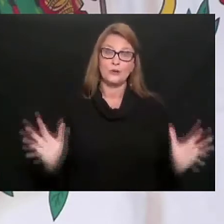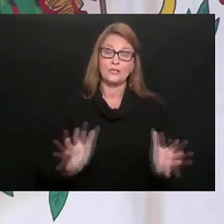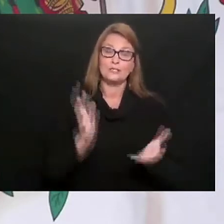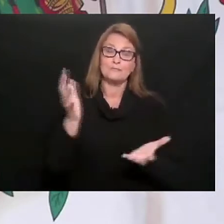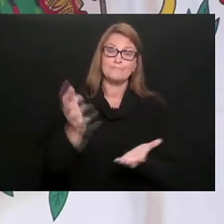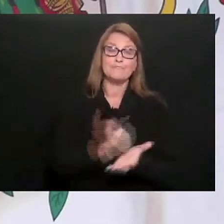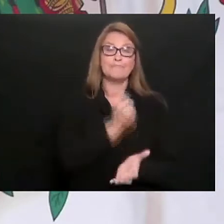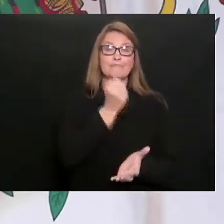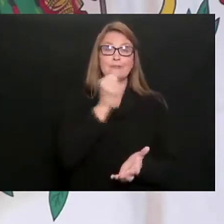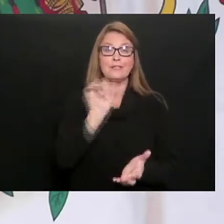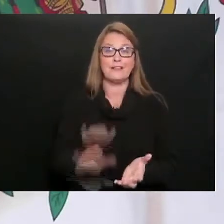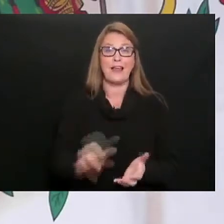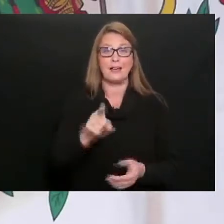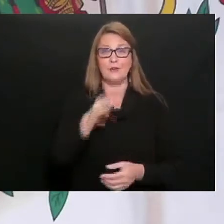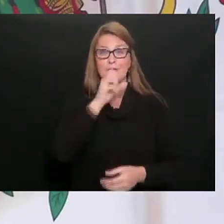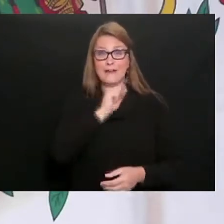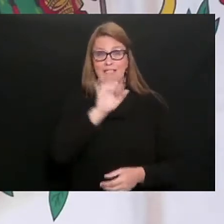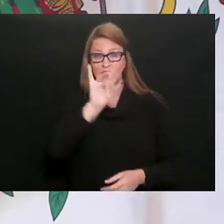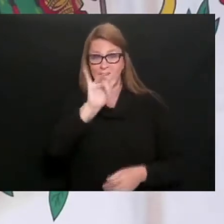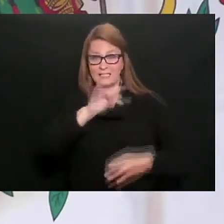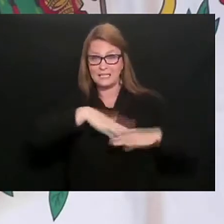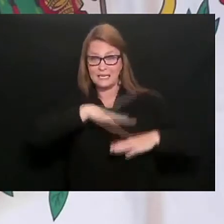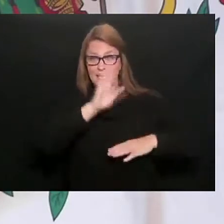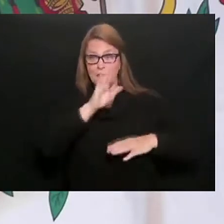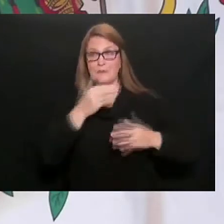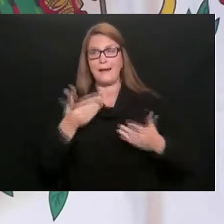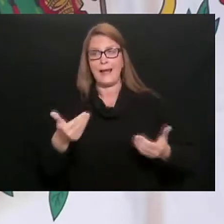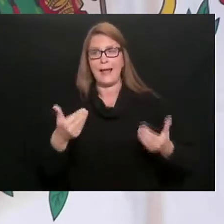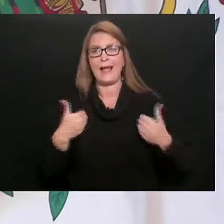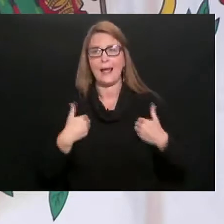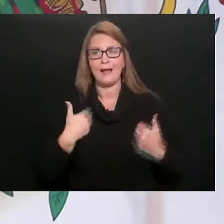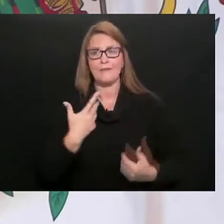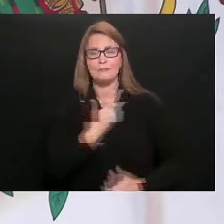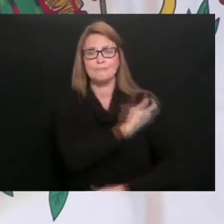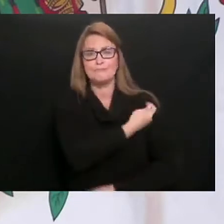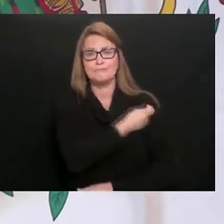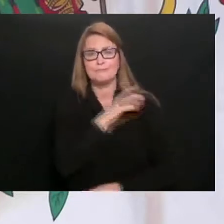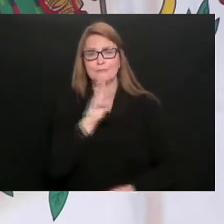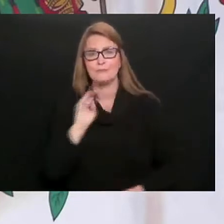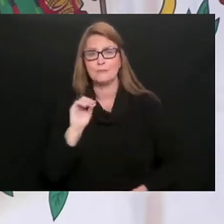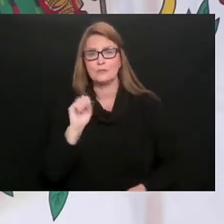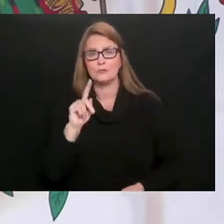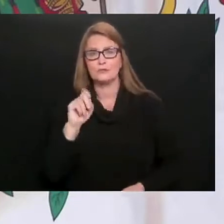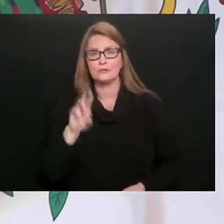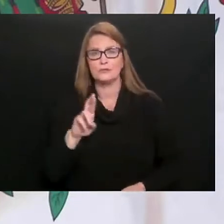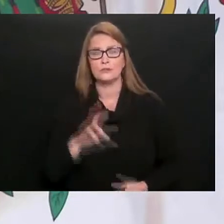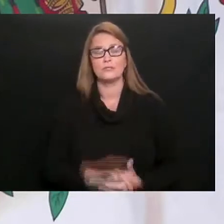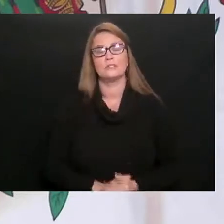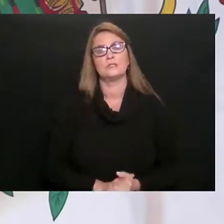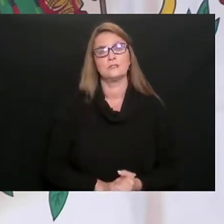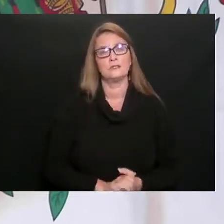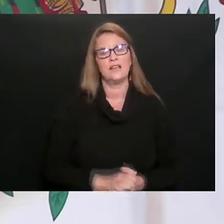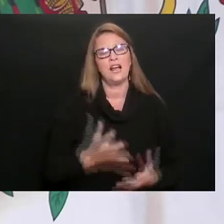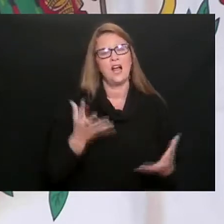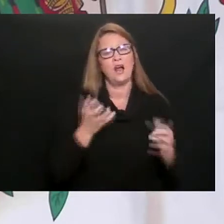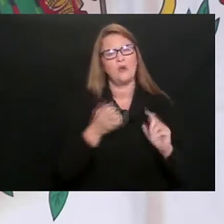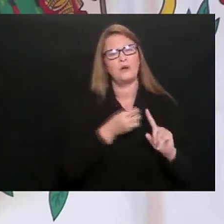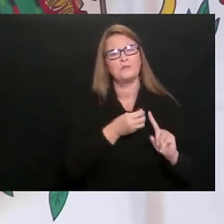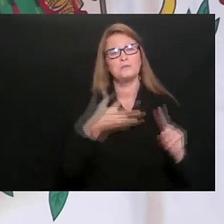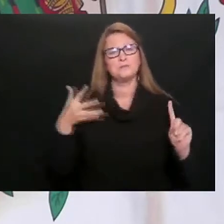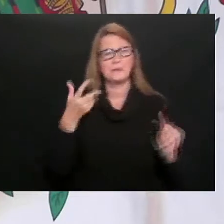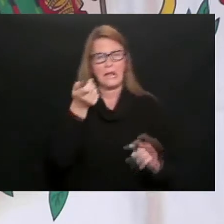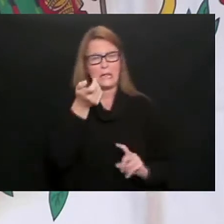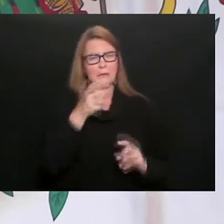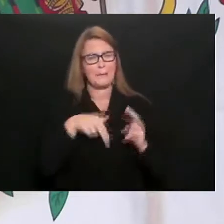to everybody 18 and above. I want to talk to you just 1 second about the booster shots. And